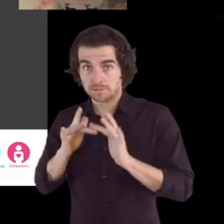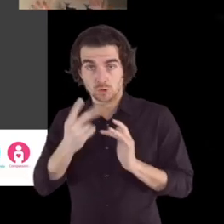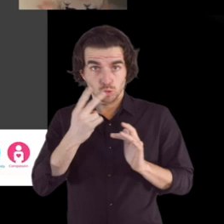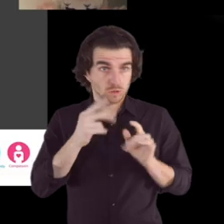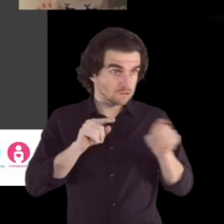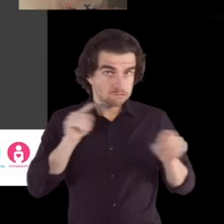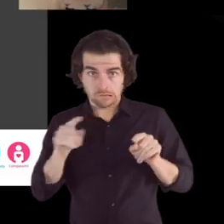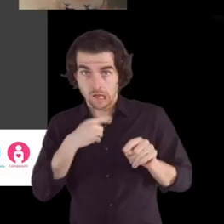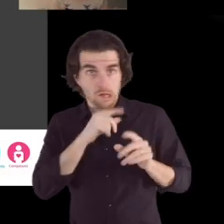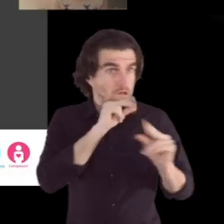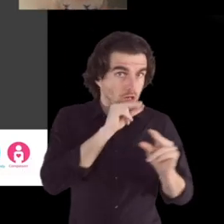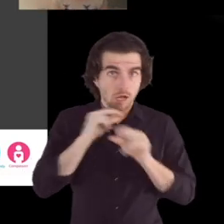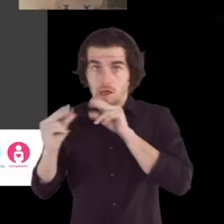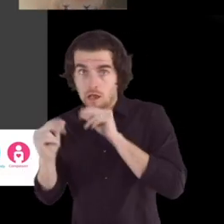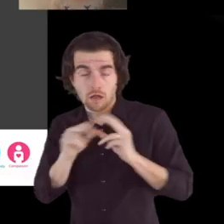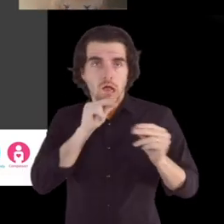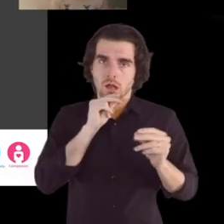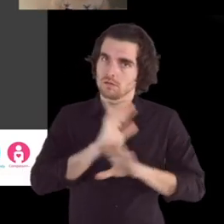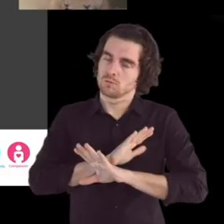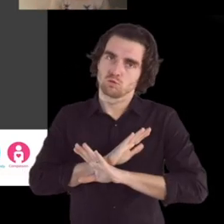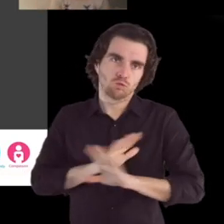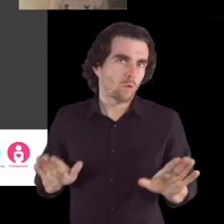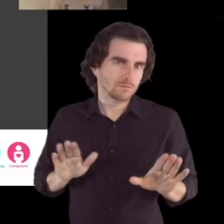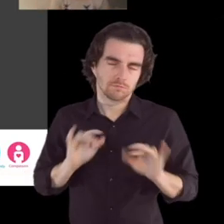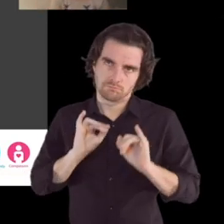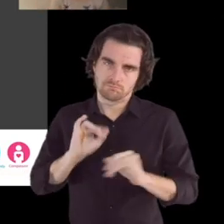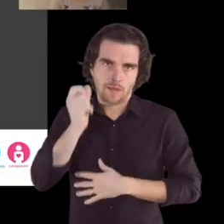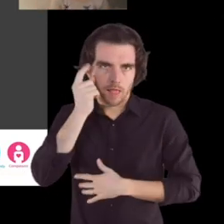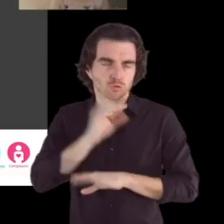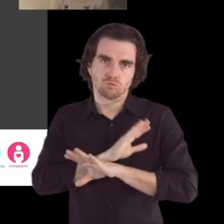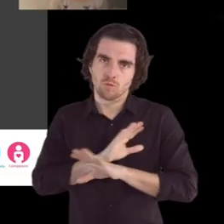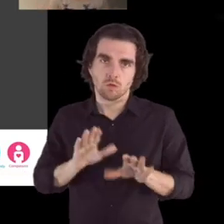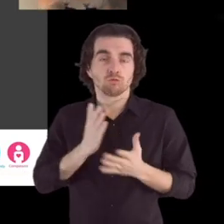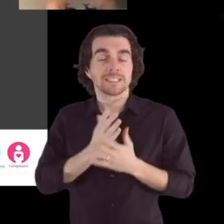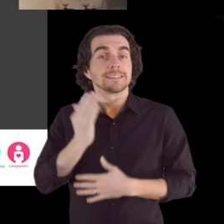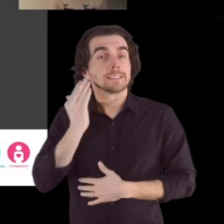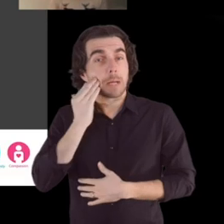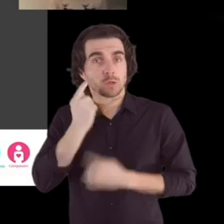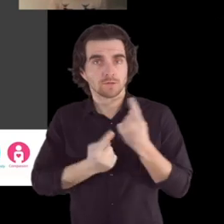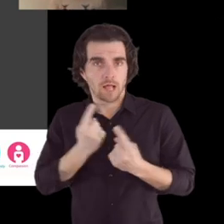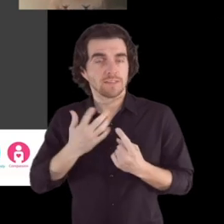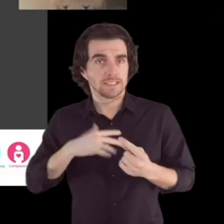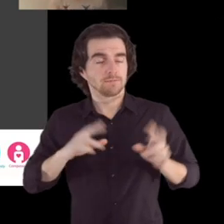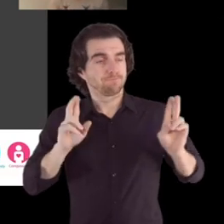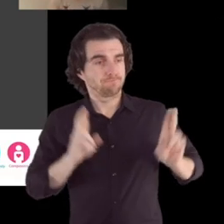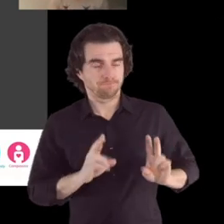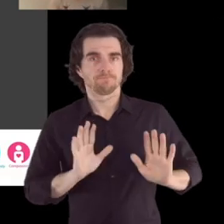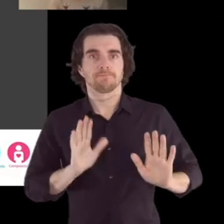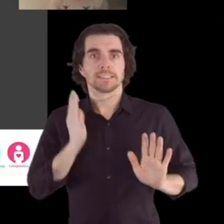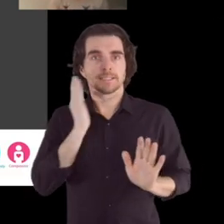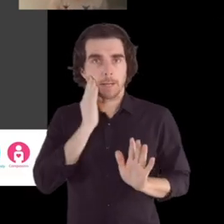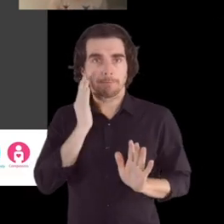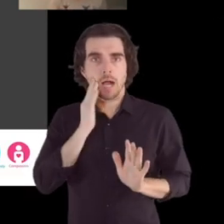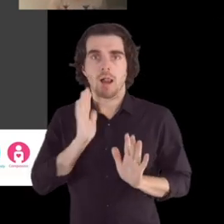time, multitasking. Do not do that, it doesn't work. So a really simple way to ground yourself is really just to